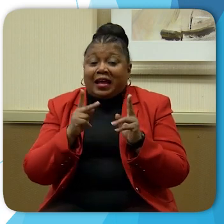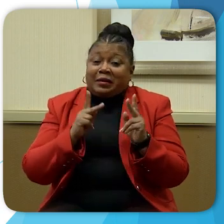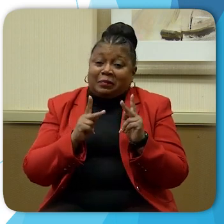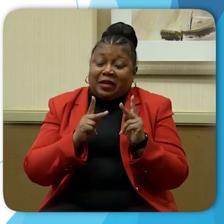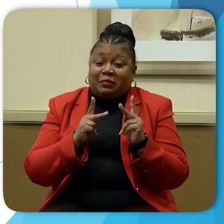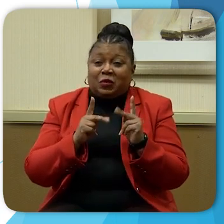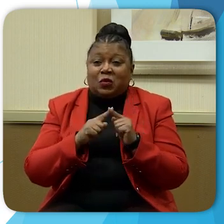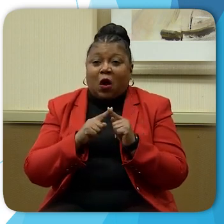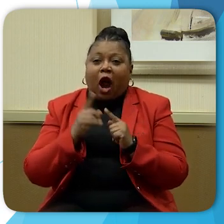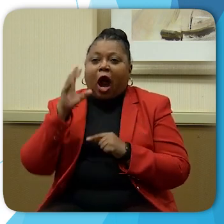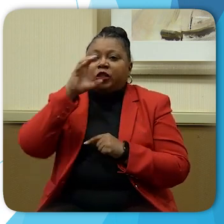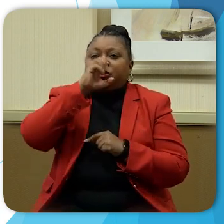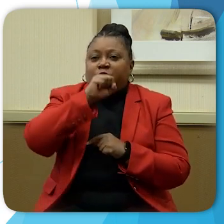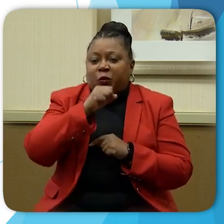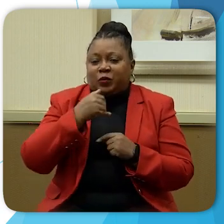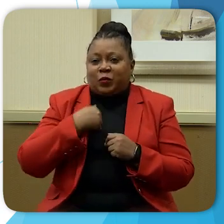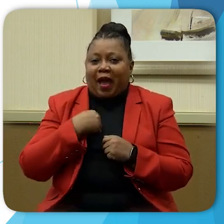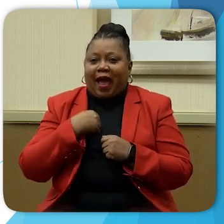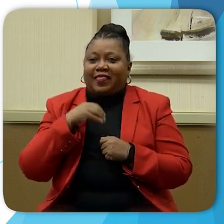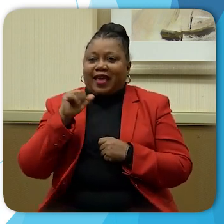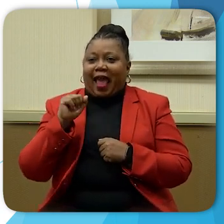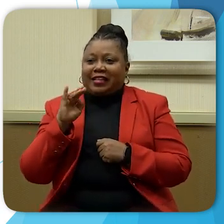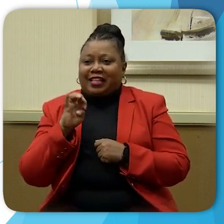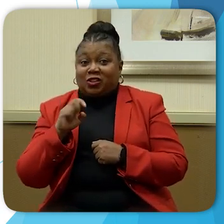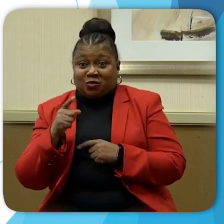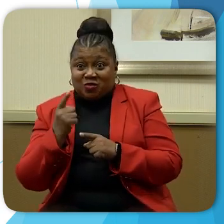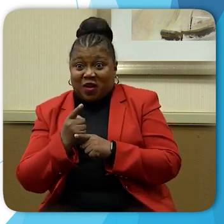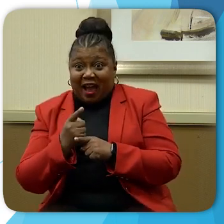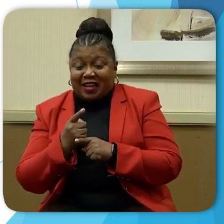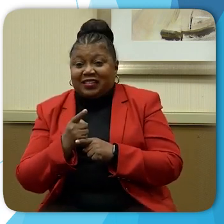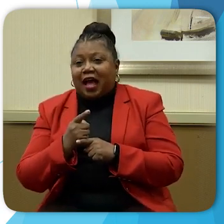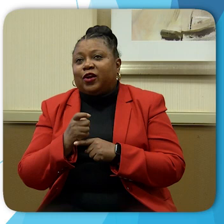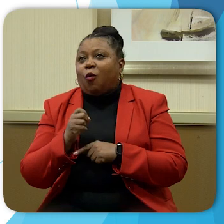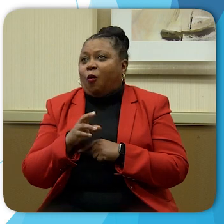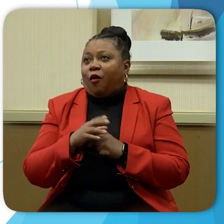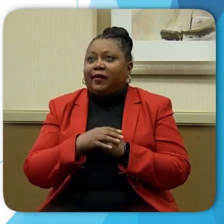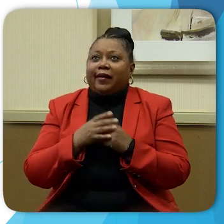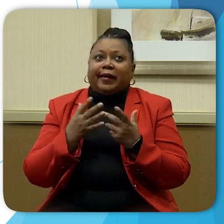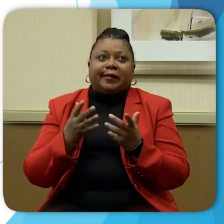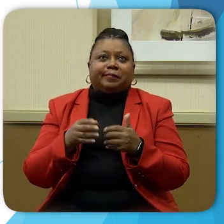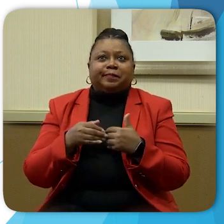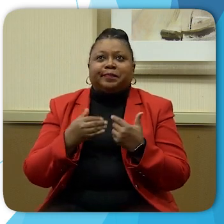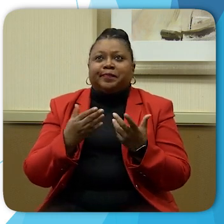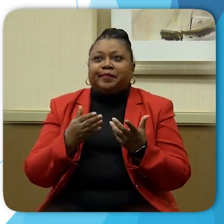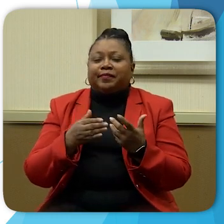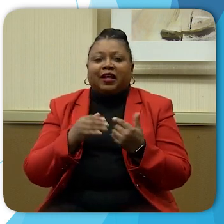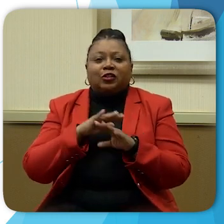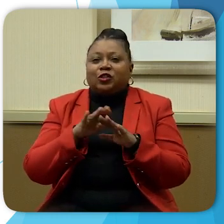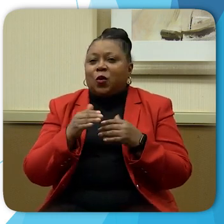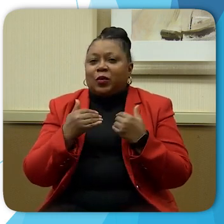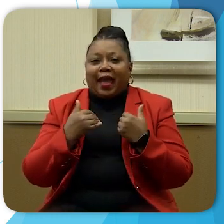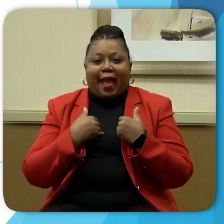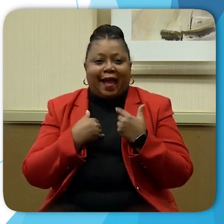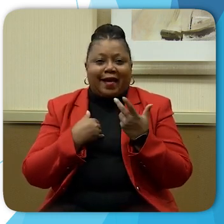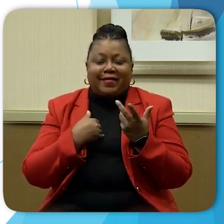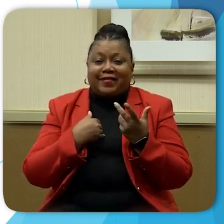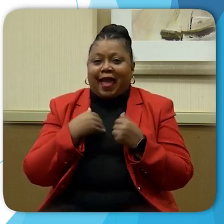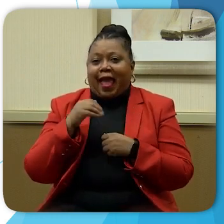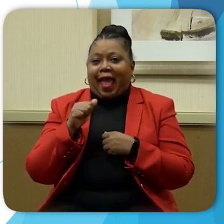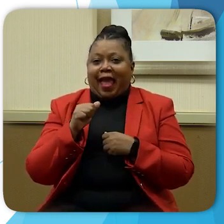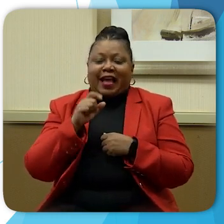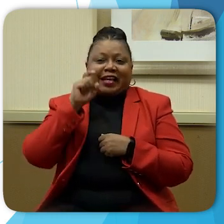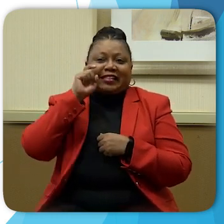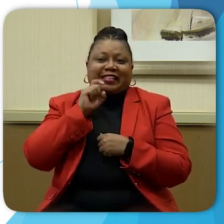people are assumed to be asexual, right? Like, or don't have